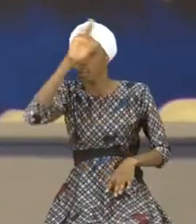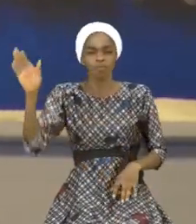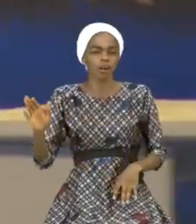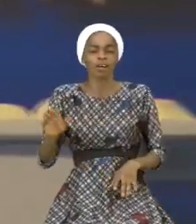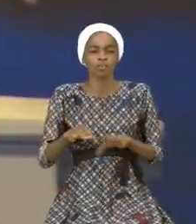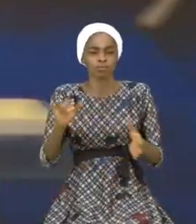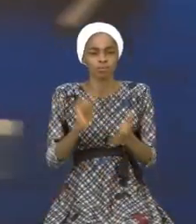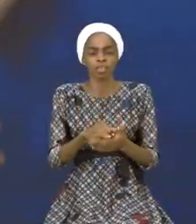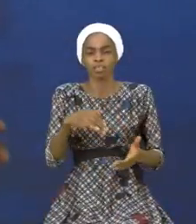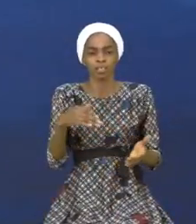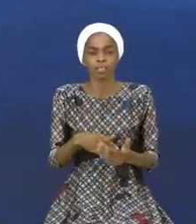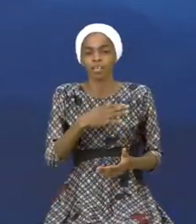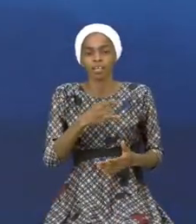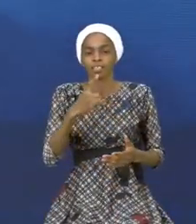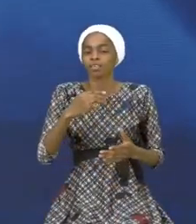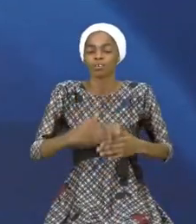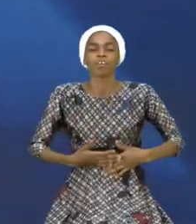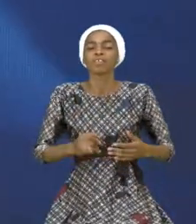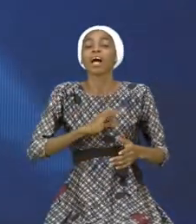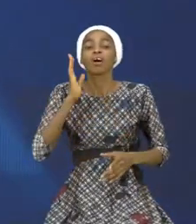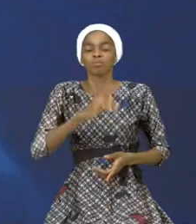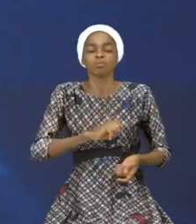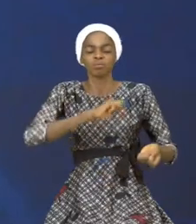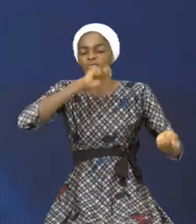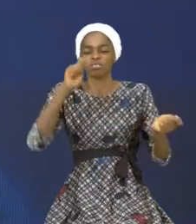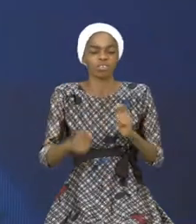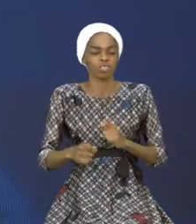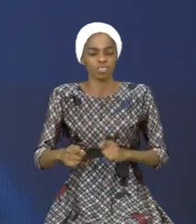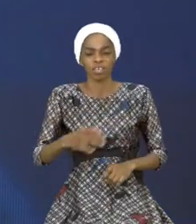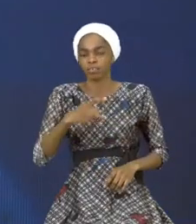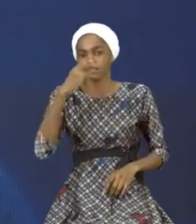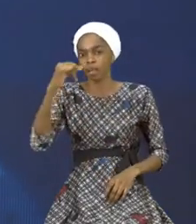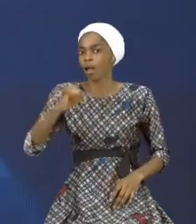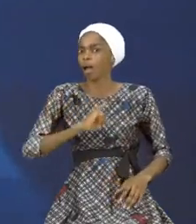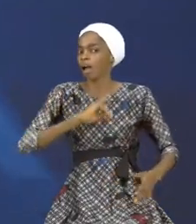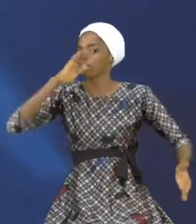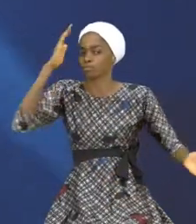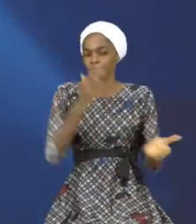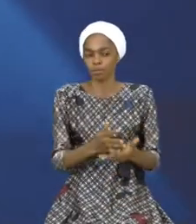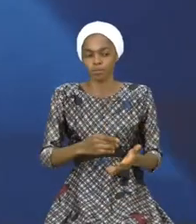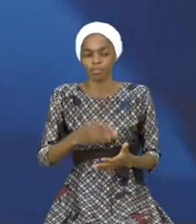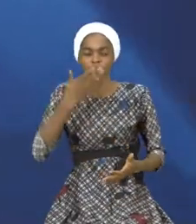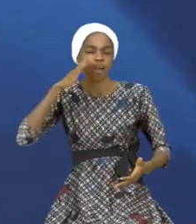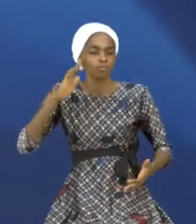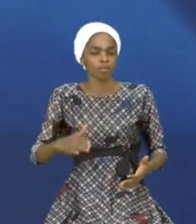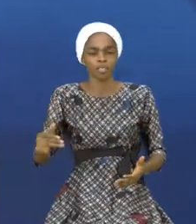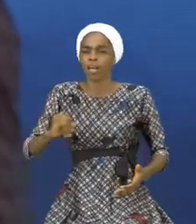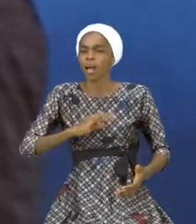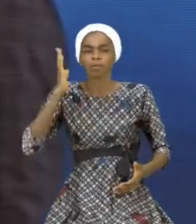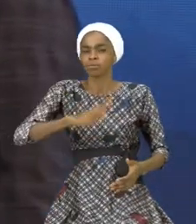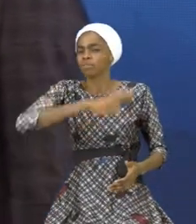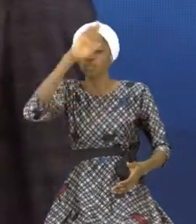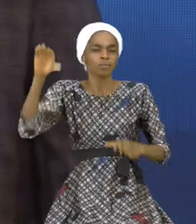make resolution and you say, I resolve, I will never do this kind of